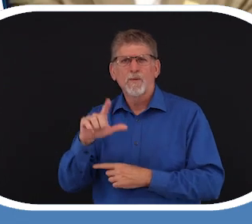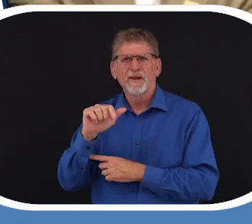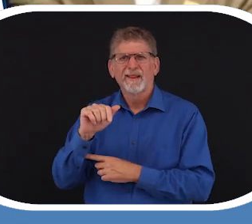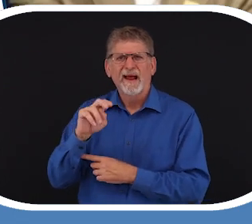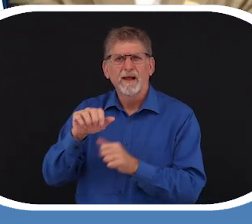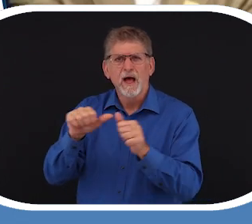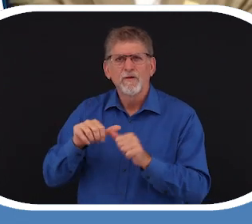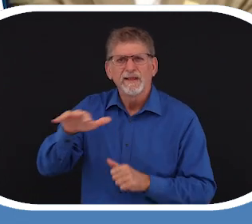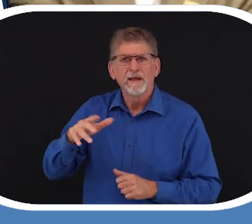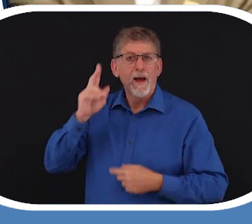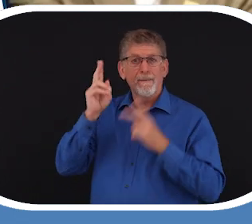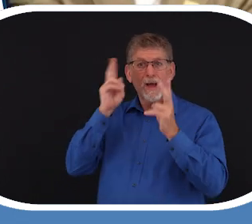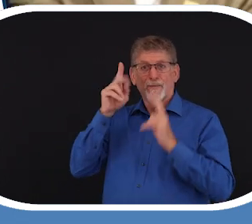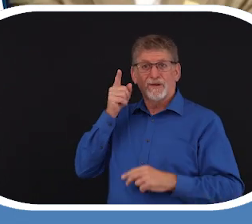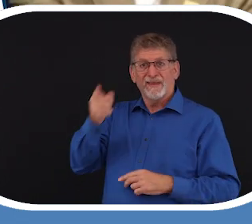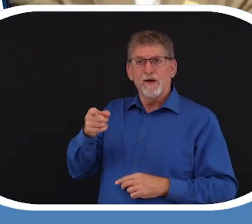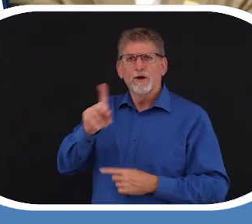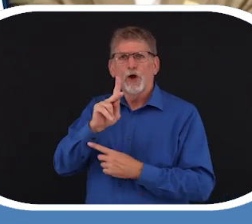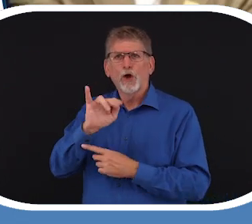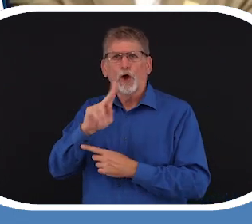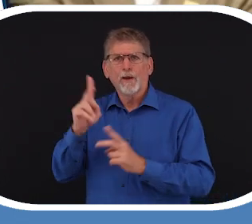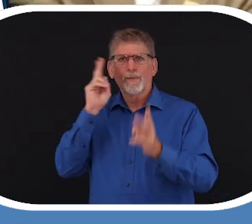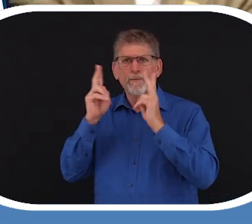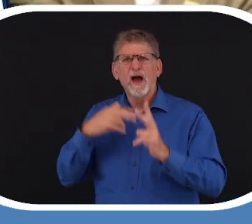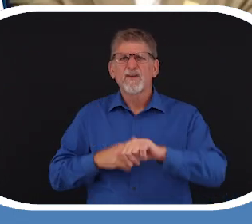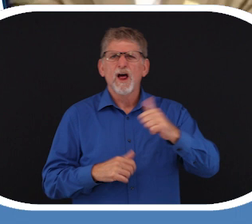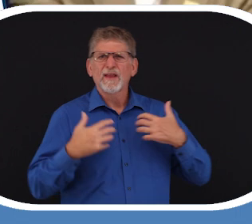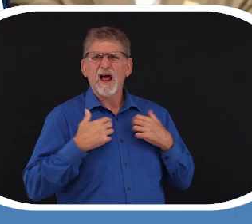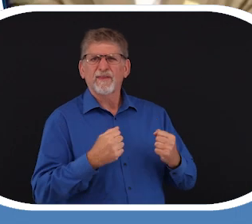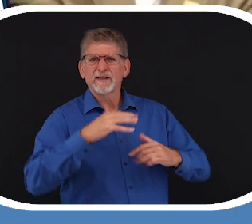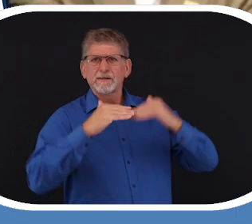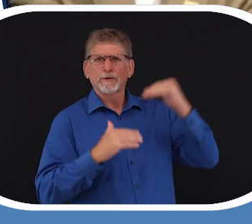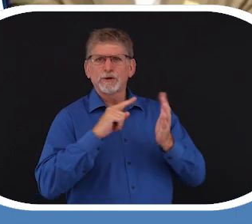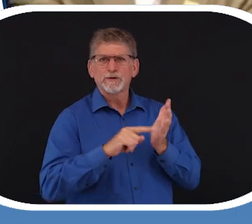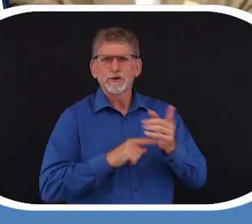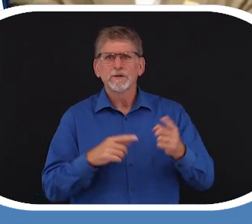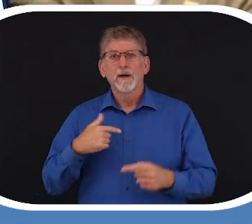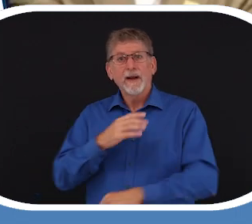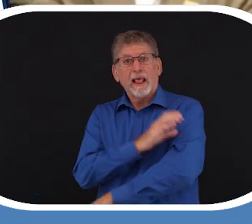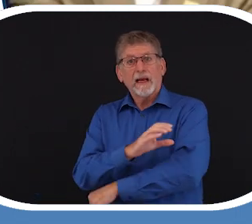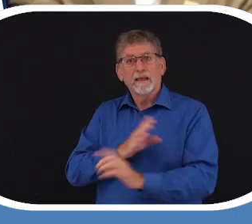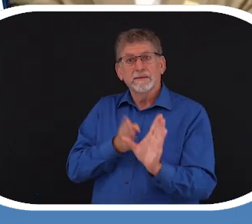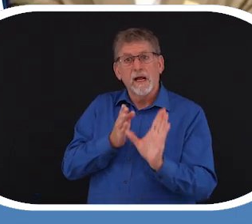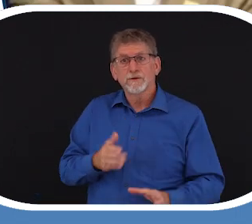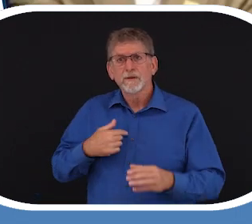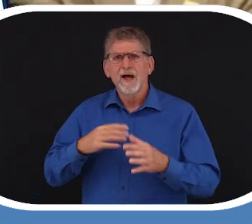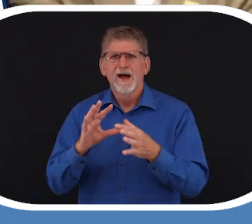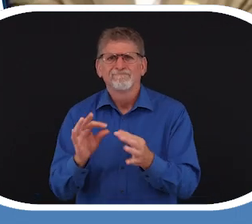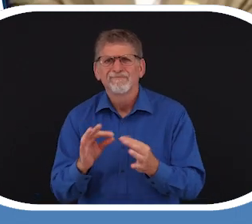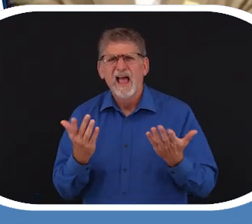and another health disparities researcher as a clinical psychologist. I said, together, how can we all bring all of our lived experiences, all of our